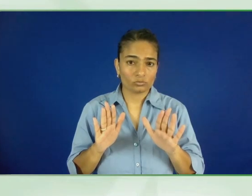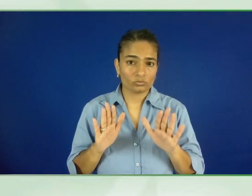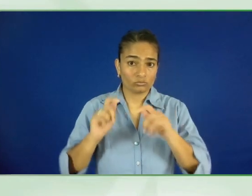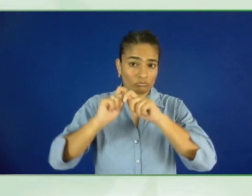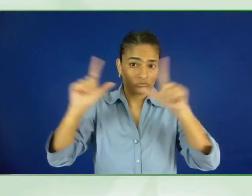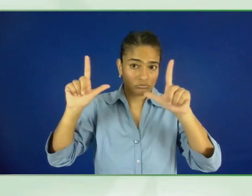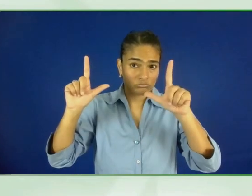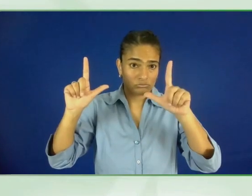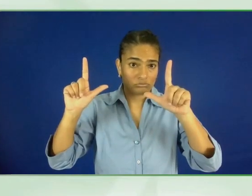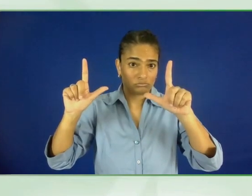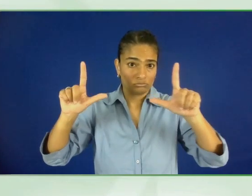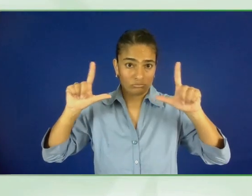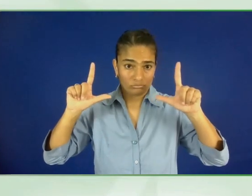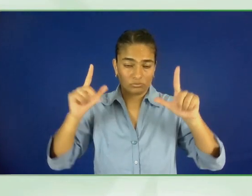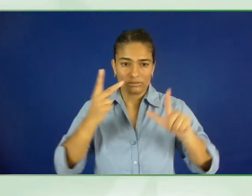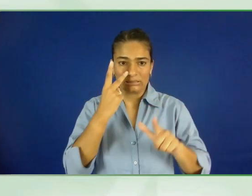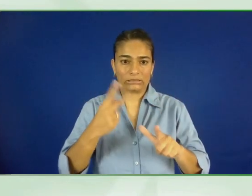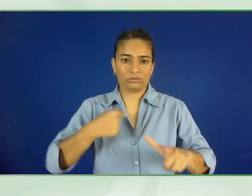signing.